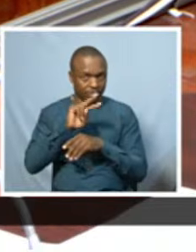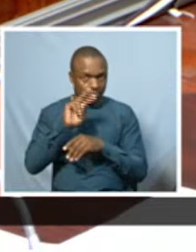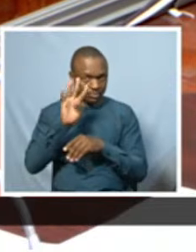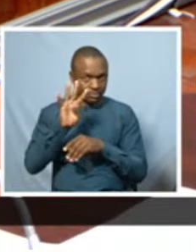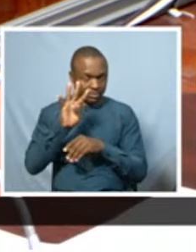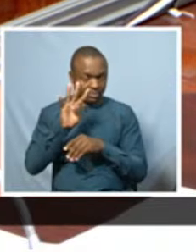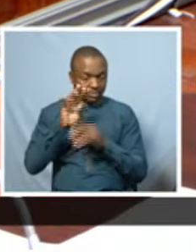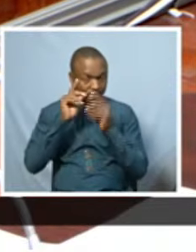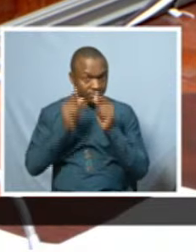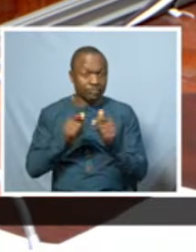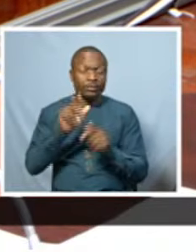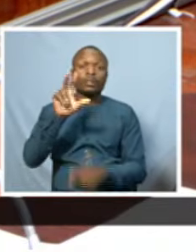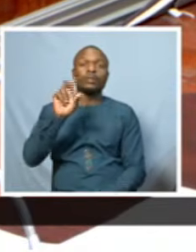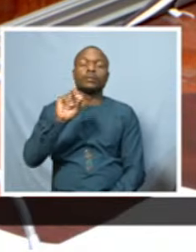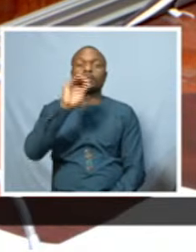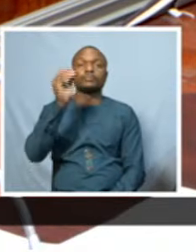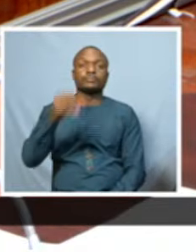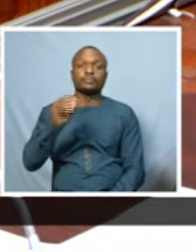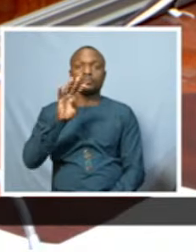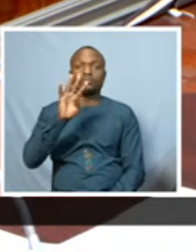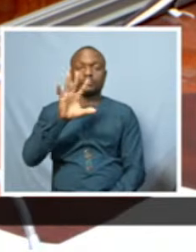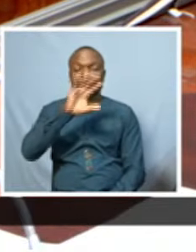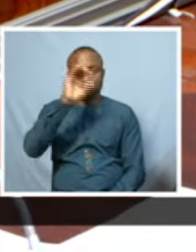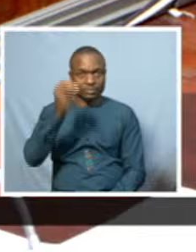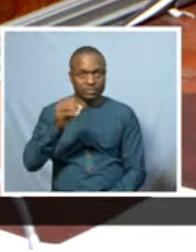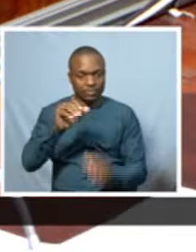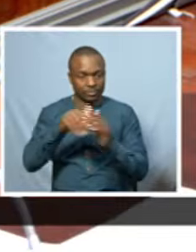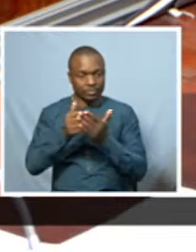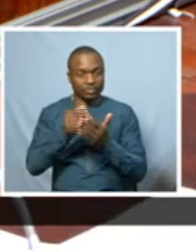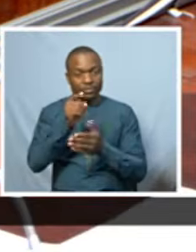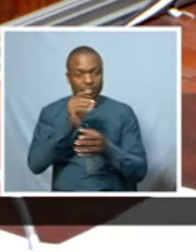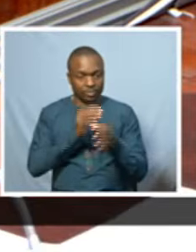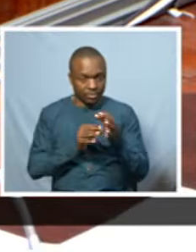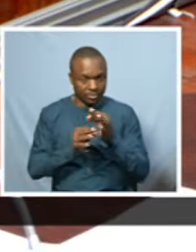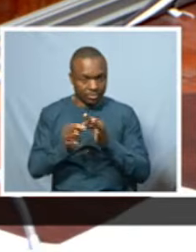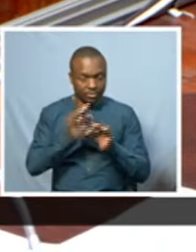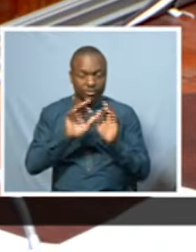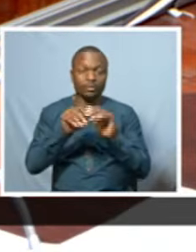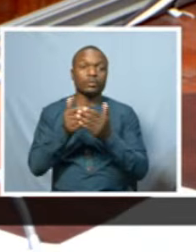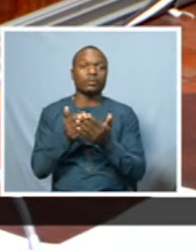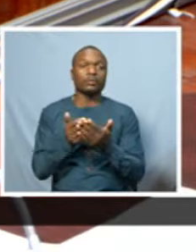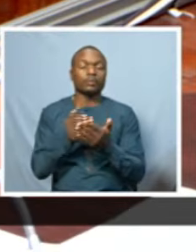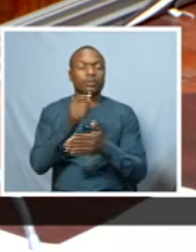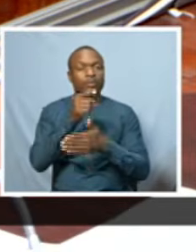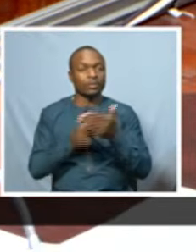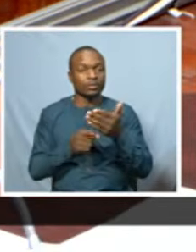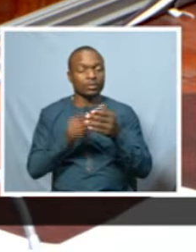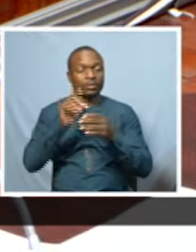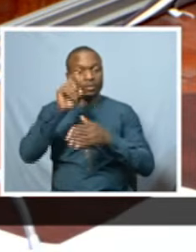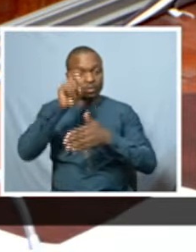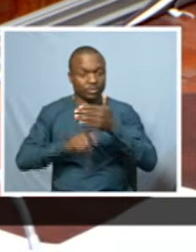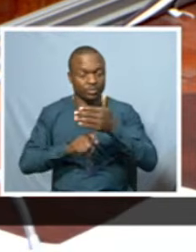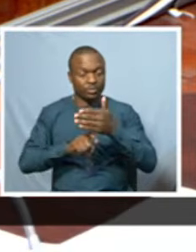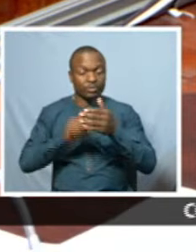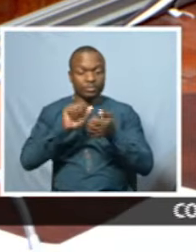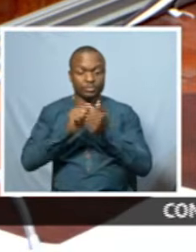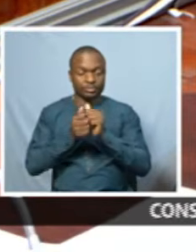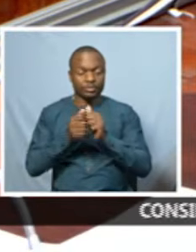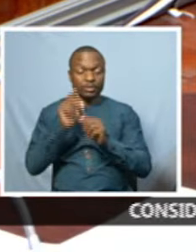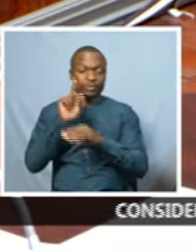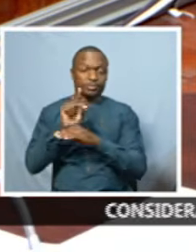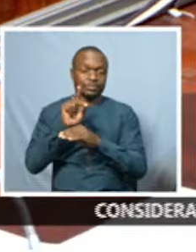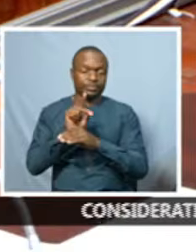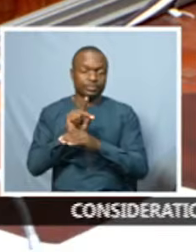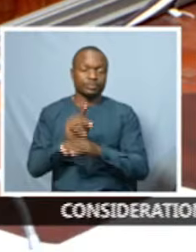are at 30%, 45%. How do you explain that? What is the cost implication on the